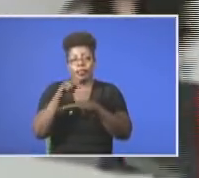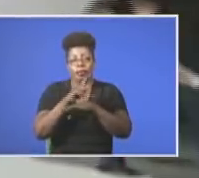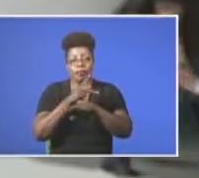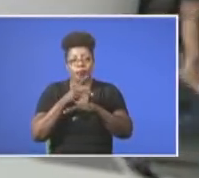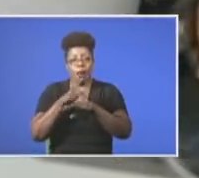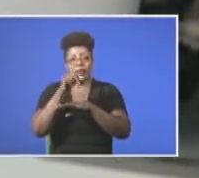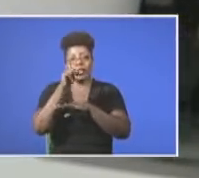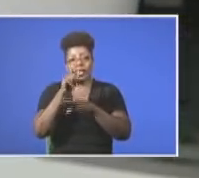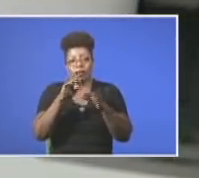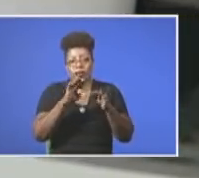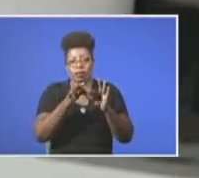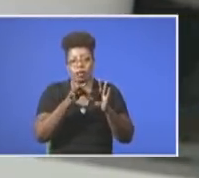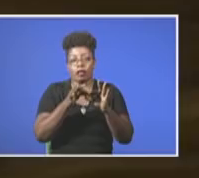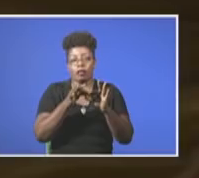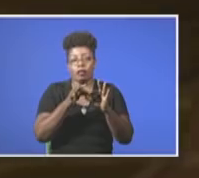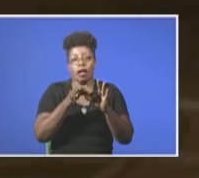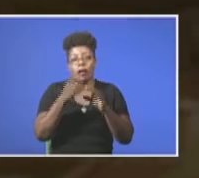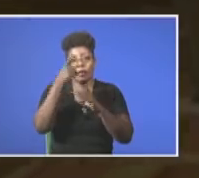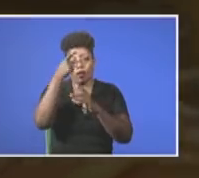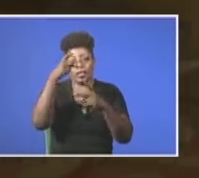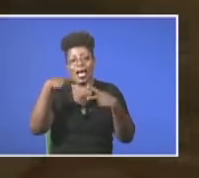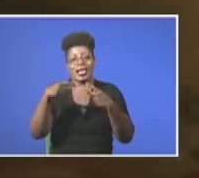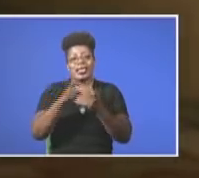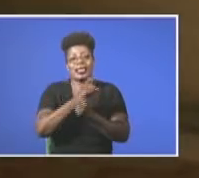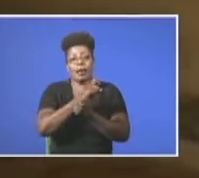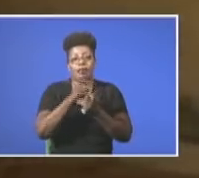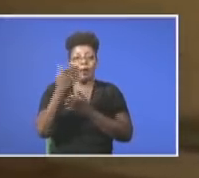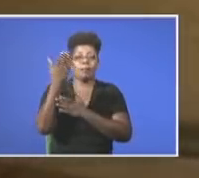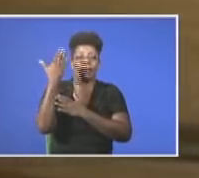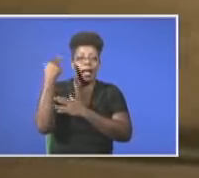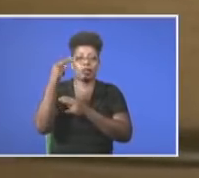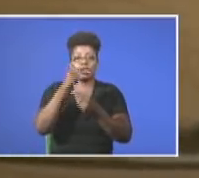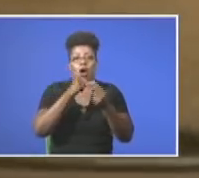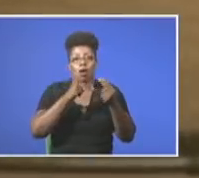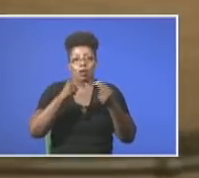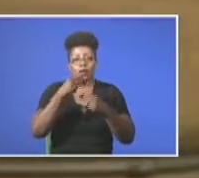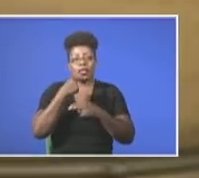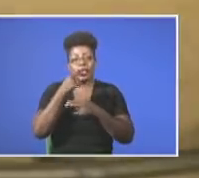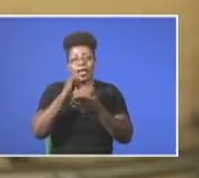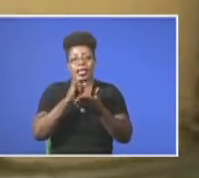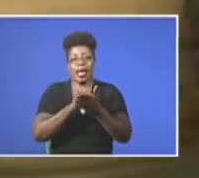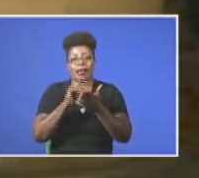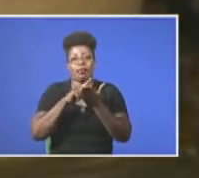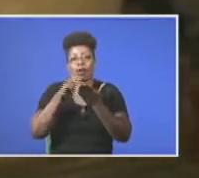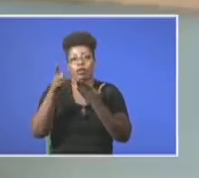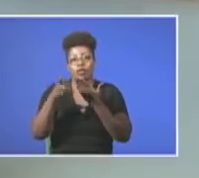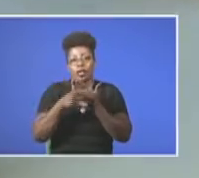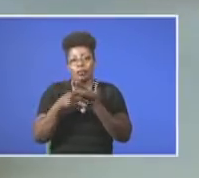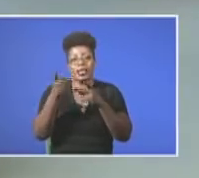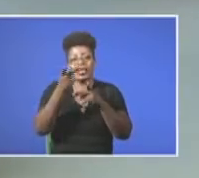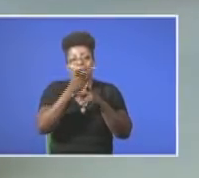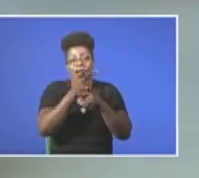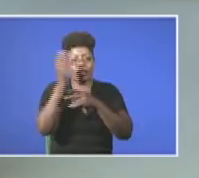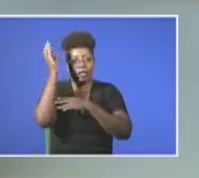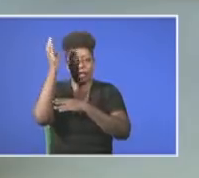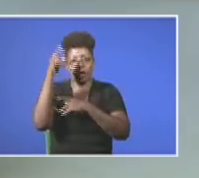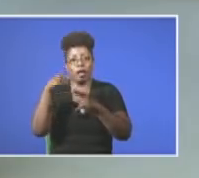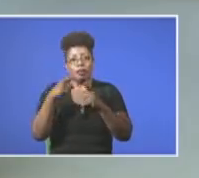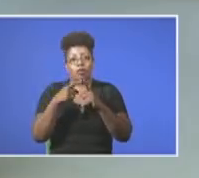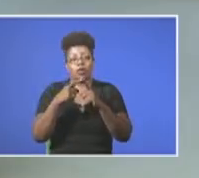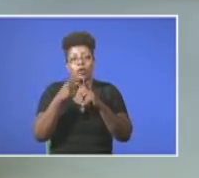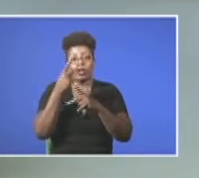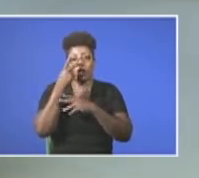sustained from past hurricanes, Sands considers that the project will have to be under careful consideration when it comes to the